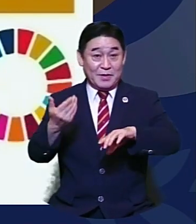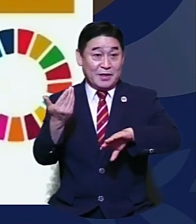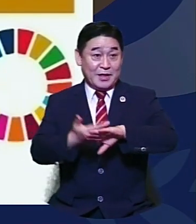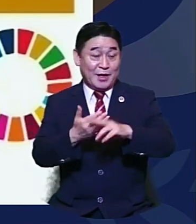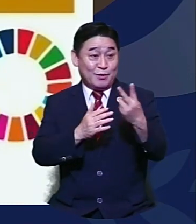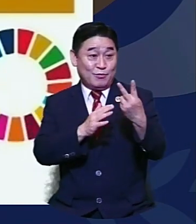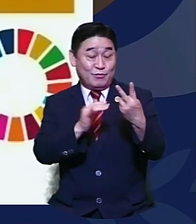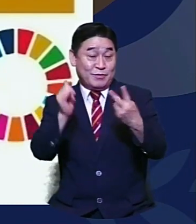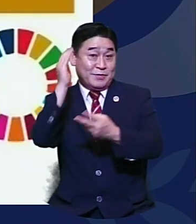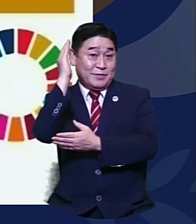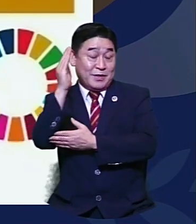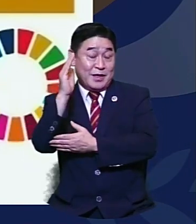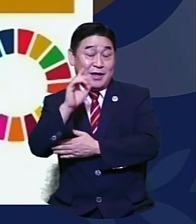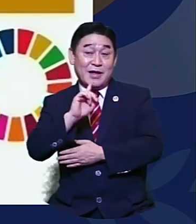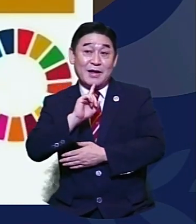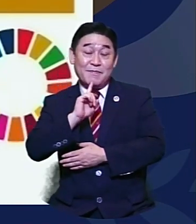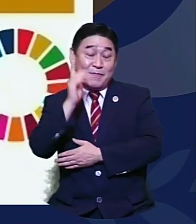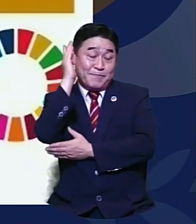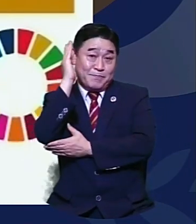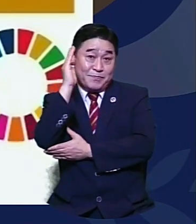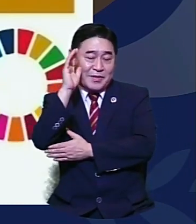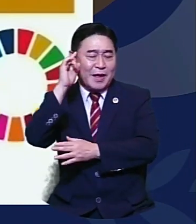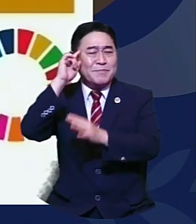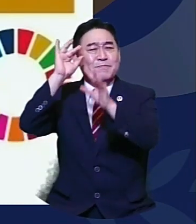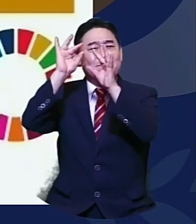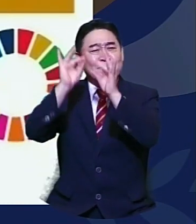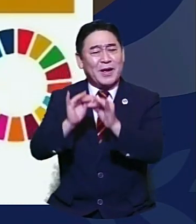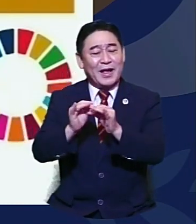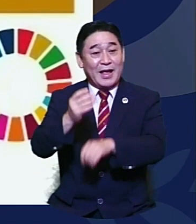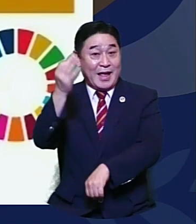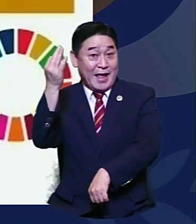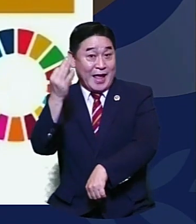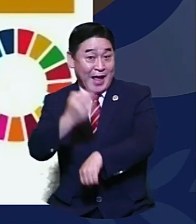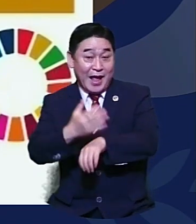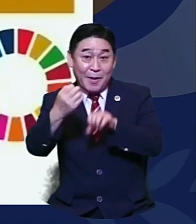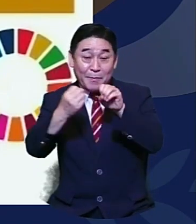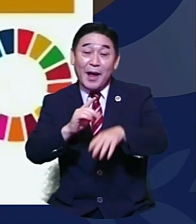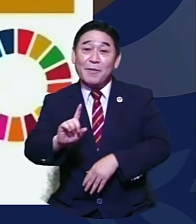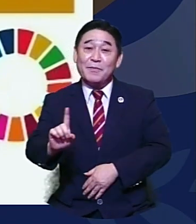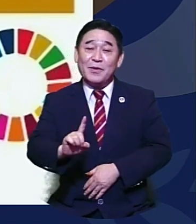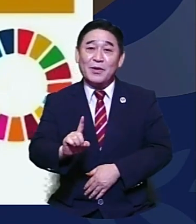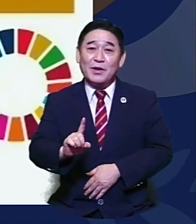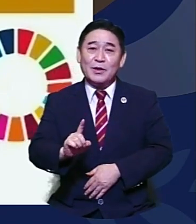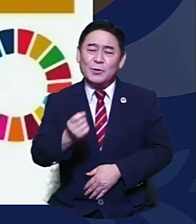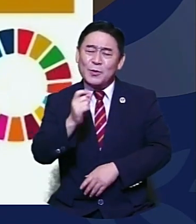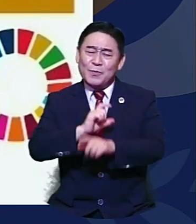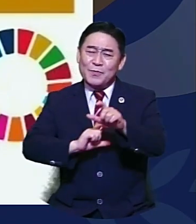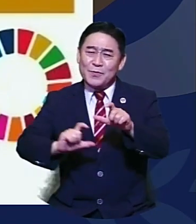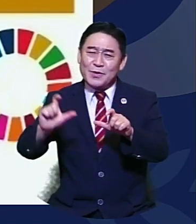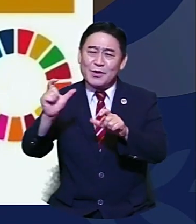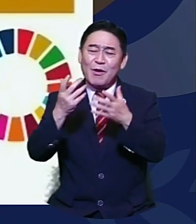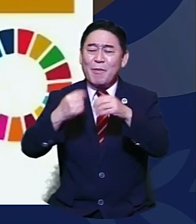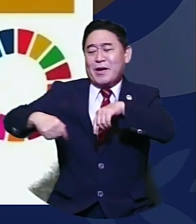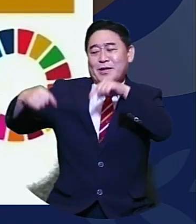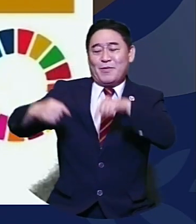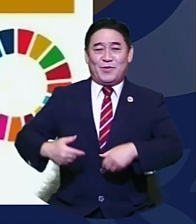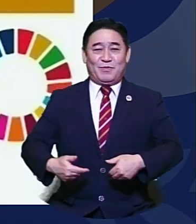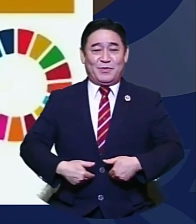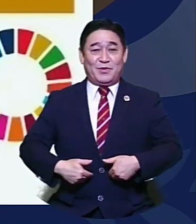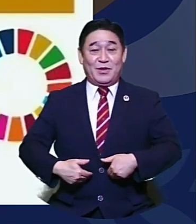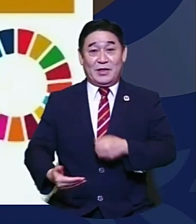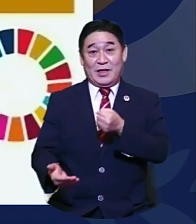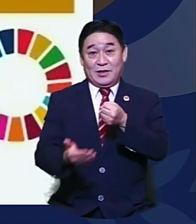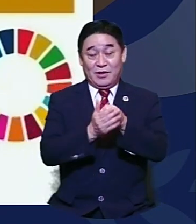remarks. I think maybe the short answer would be we need more collaboration. So it's great to hear the views